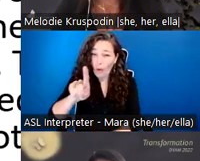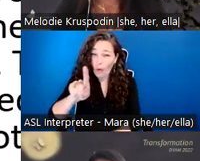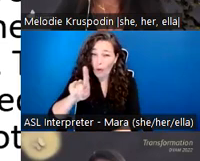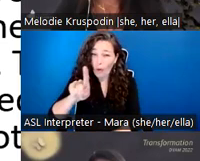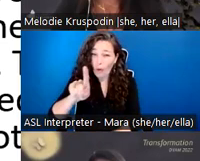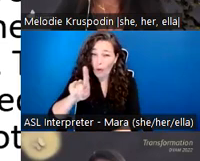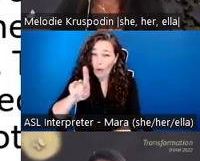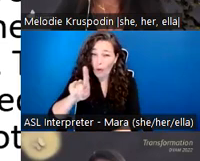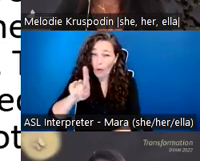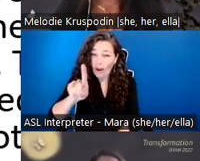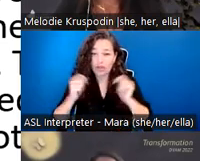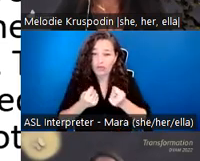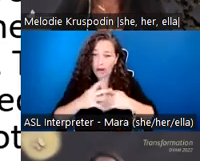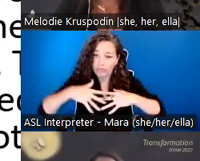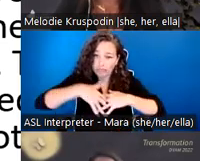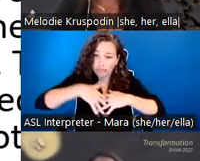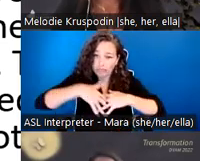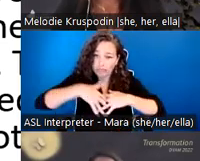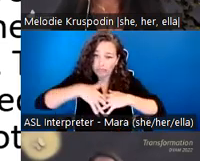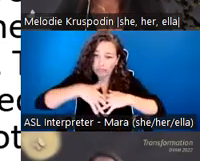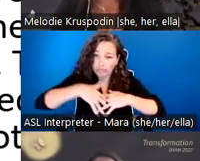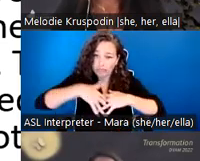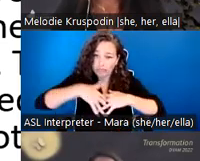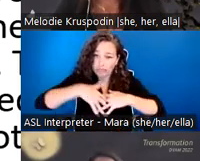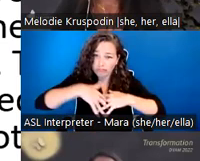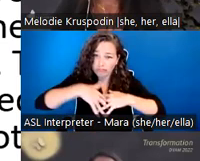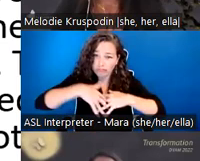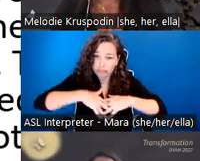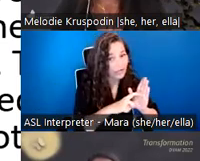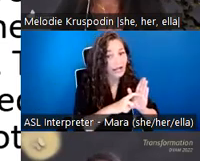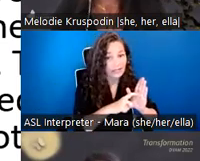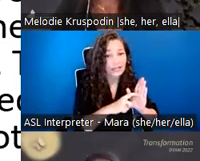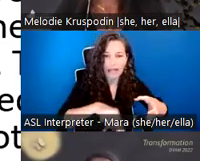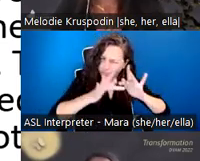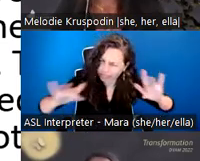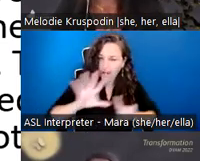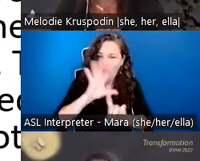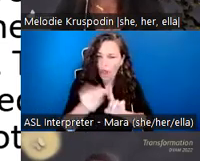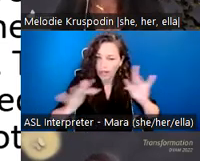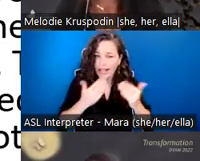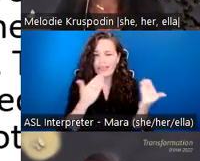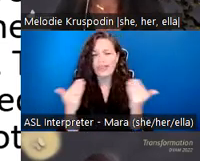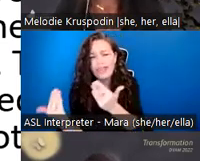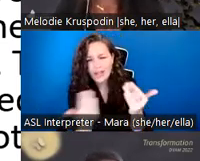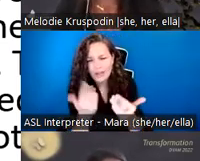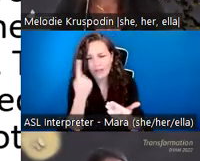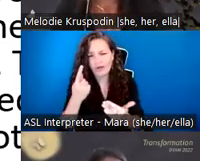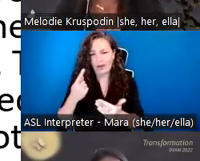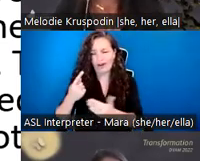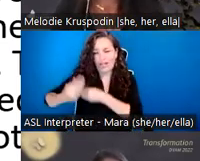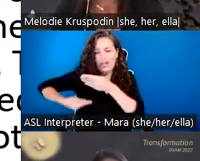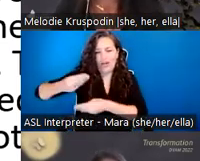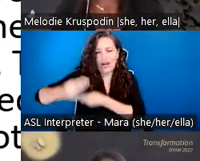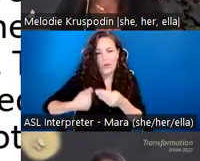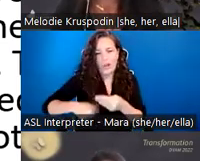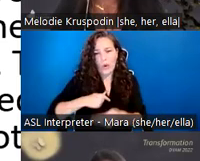other non-recognized tribes that are all very culturally diverse. We thank these nations for their generosity, and we keep them in our